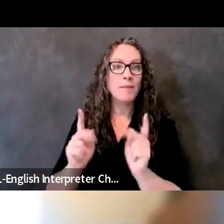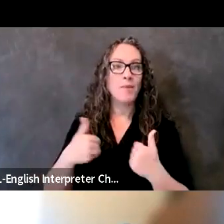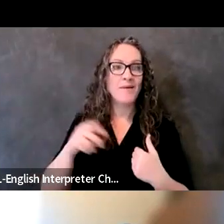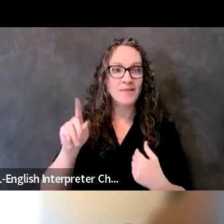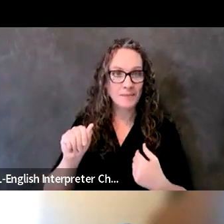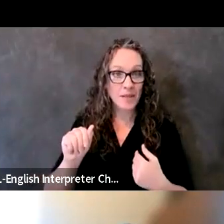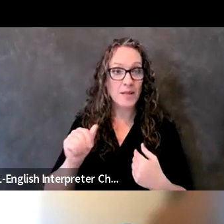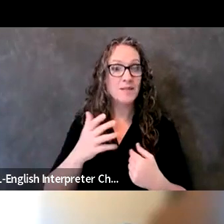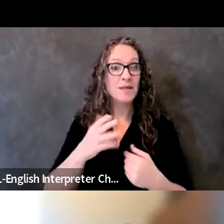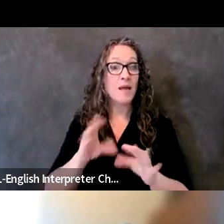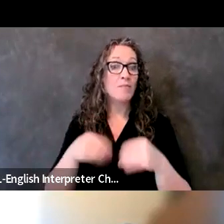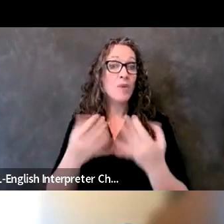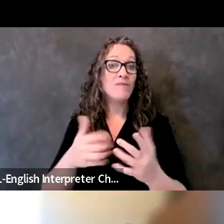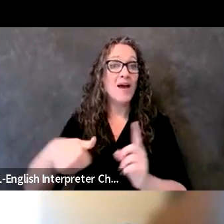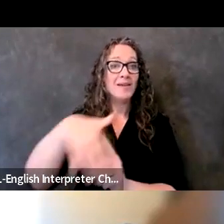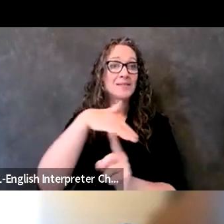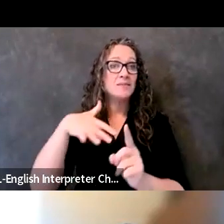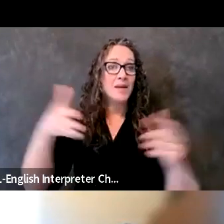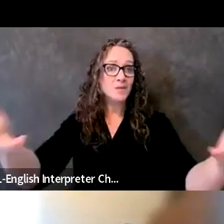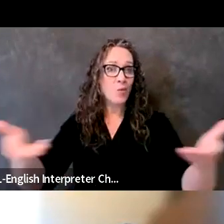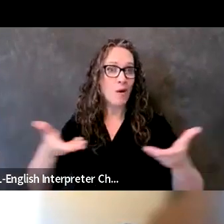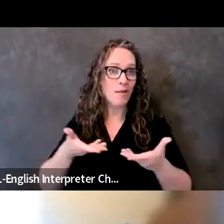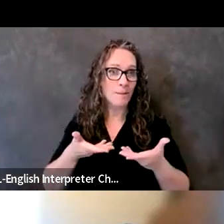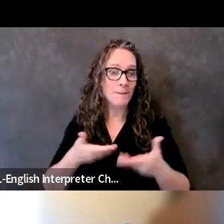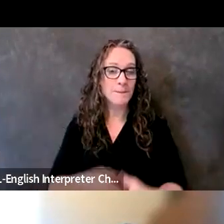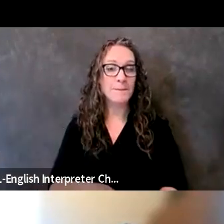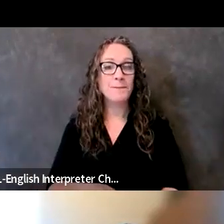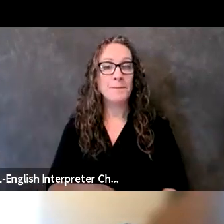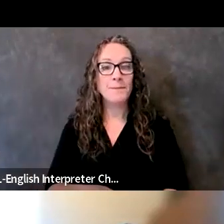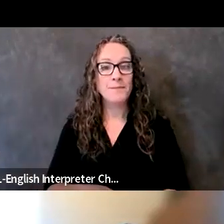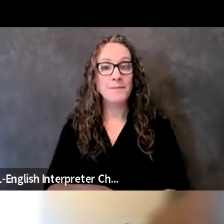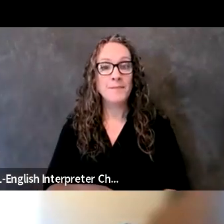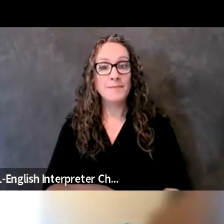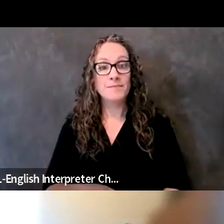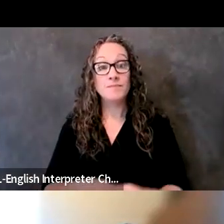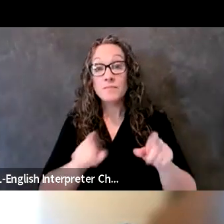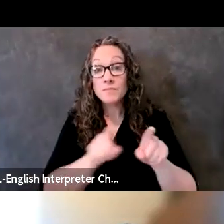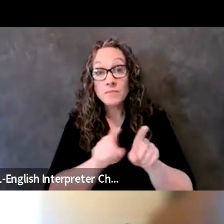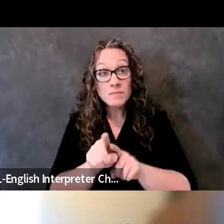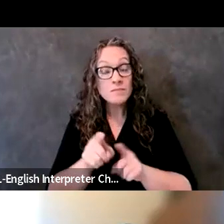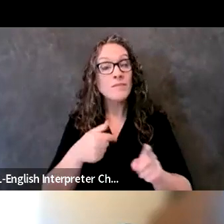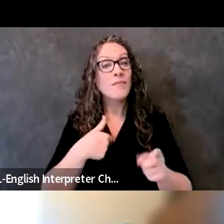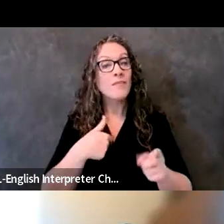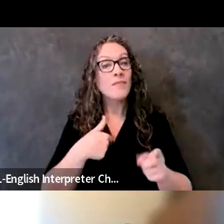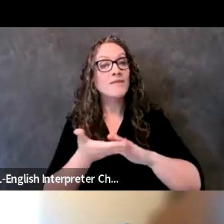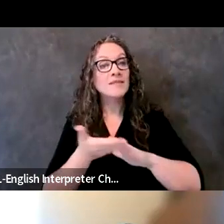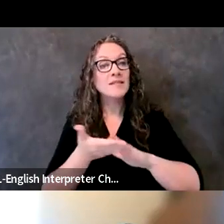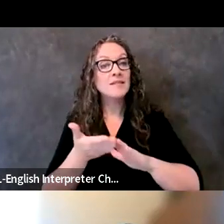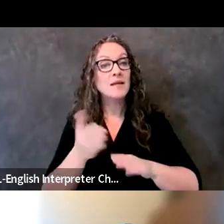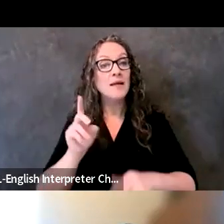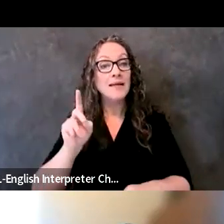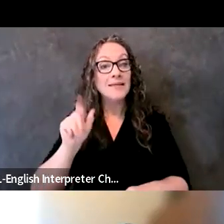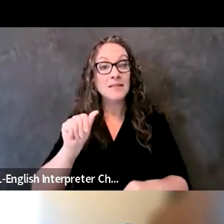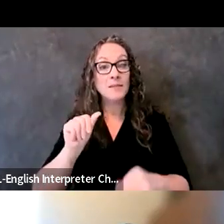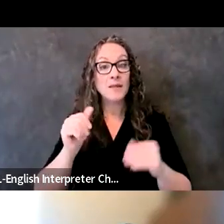space. So as part of this, I facilitate a disability integration task